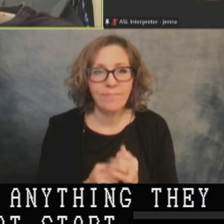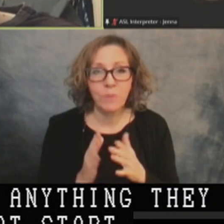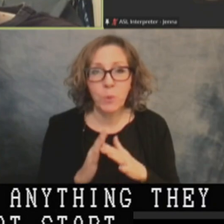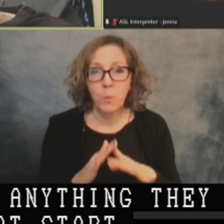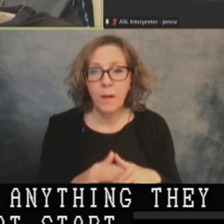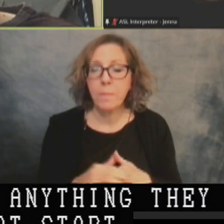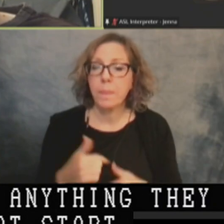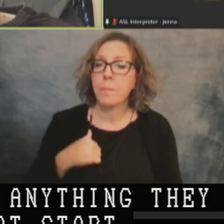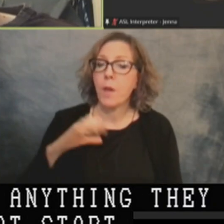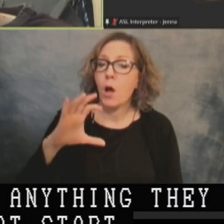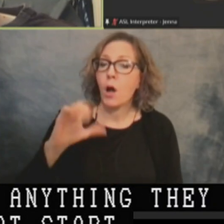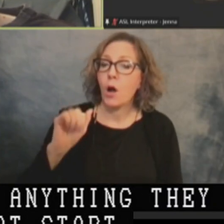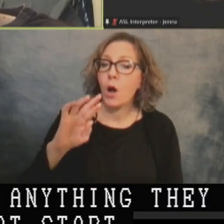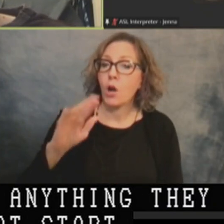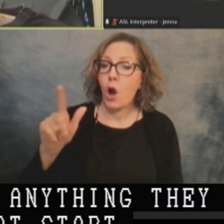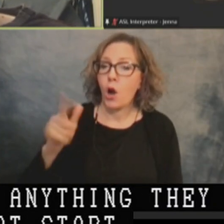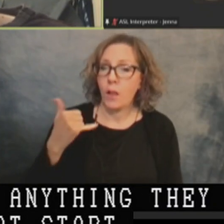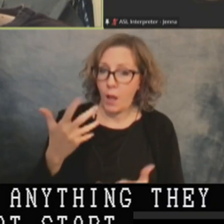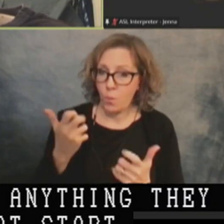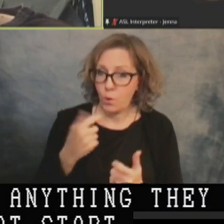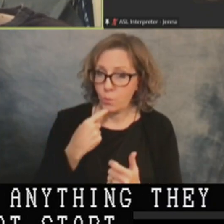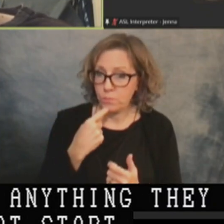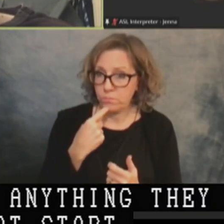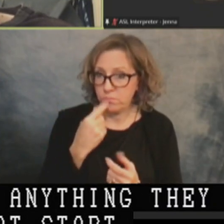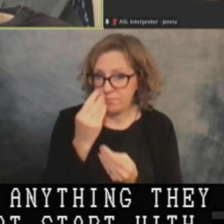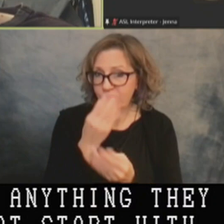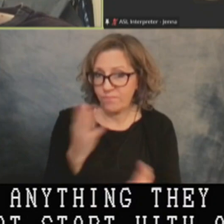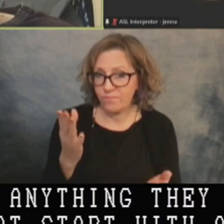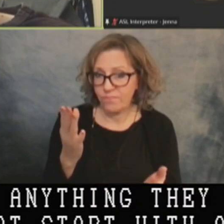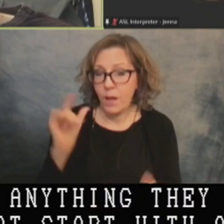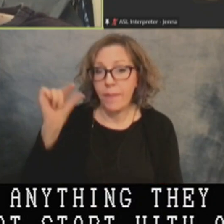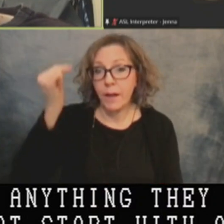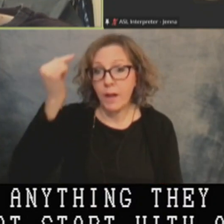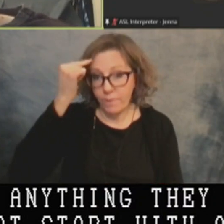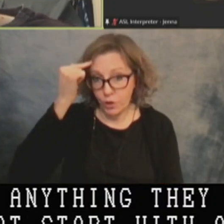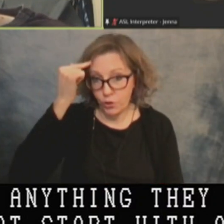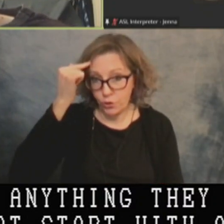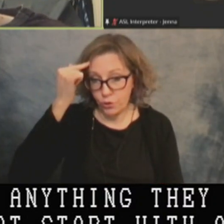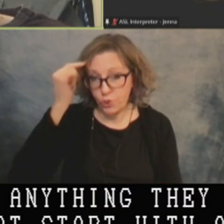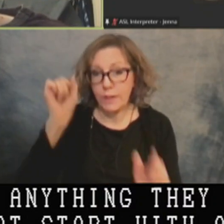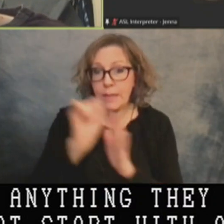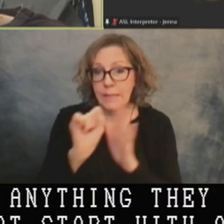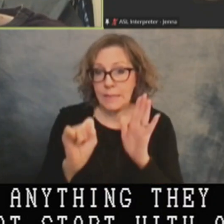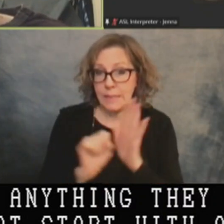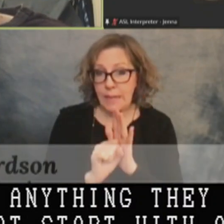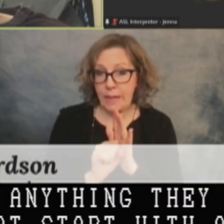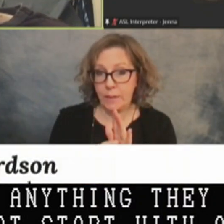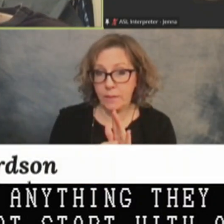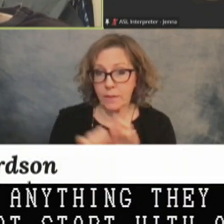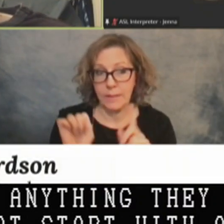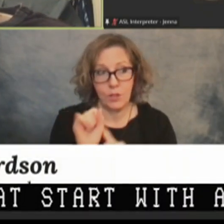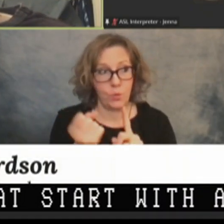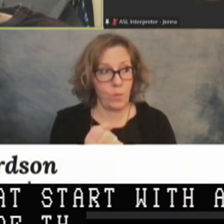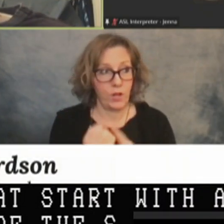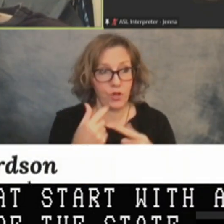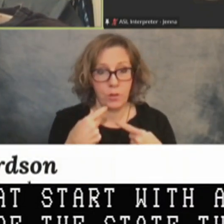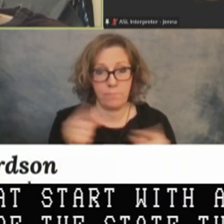This is Carl. I just want to say that the governor's state of the state is the 25th of January